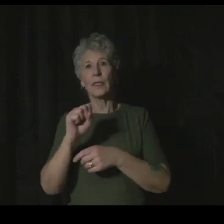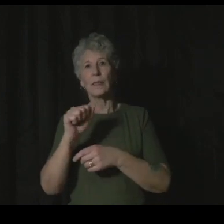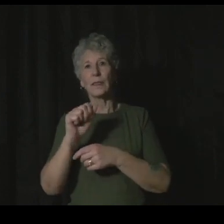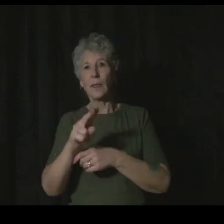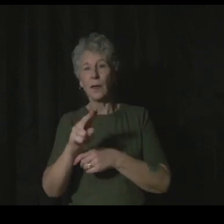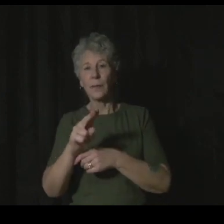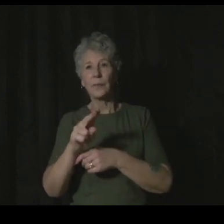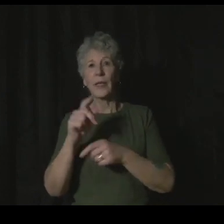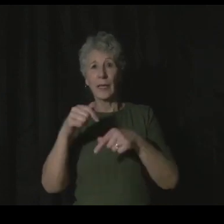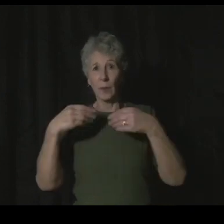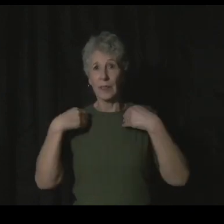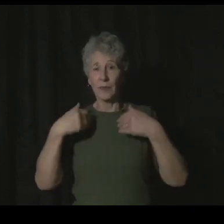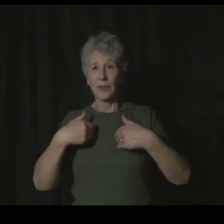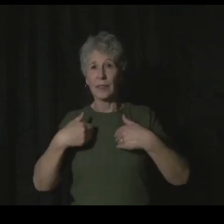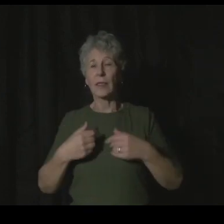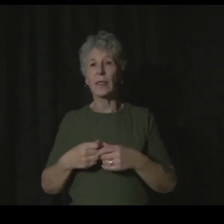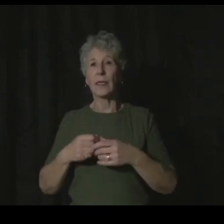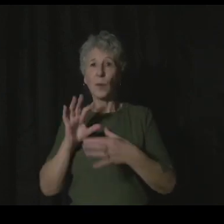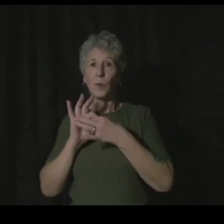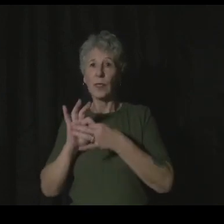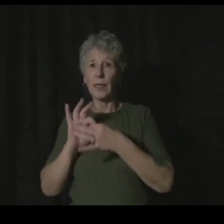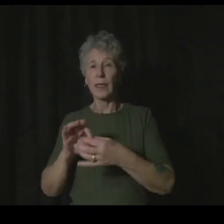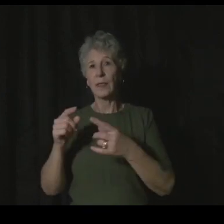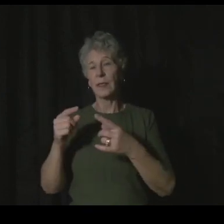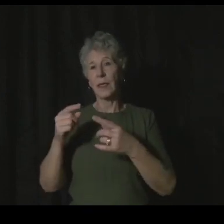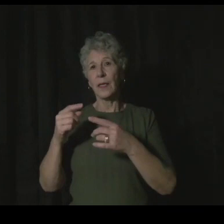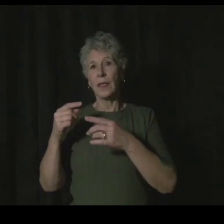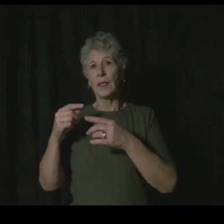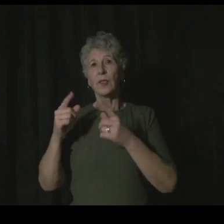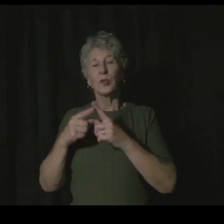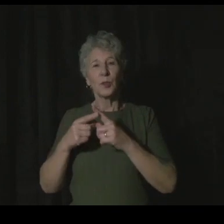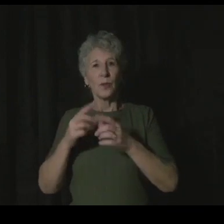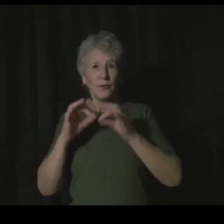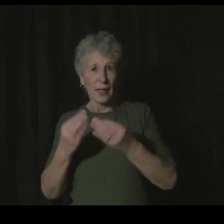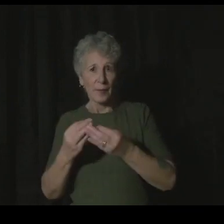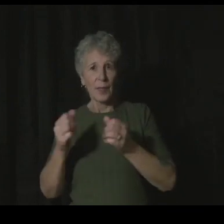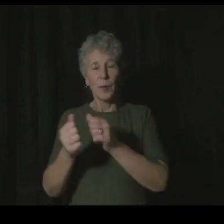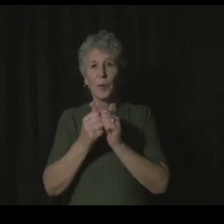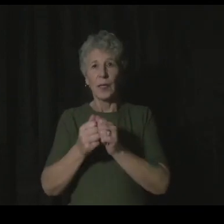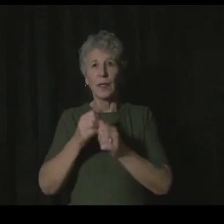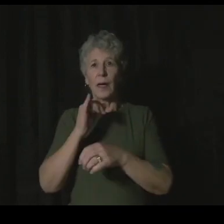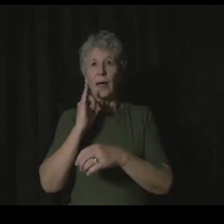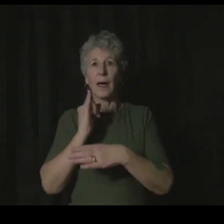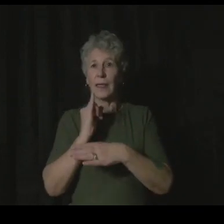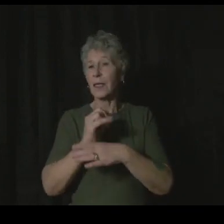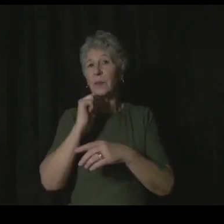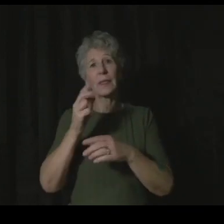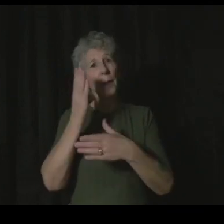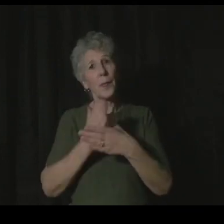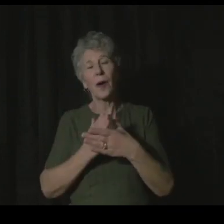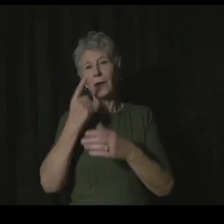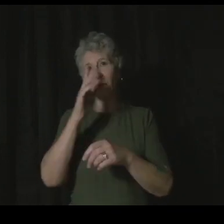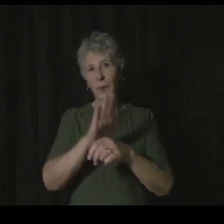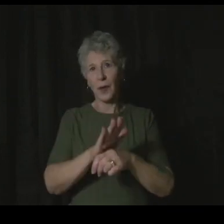Esau was physically related to Isaac, but he isn't part of the promise. The stress of the